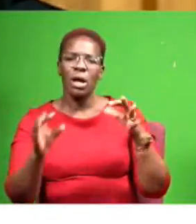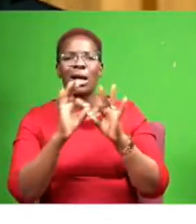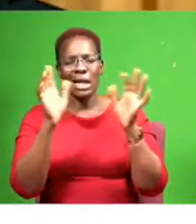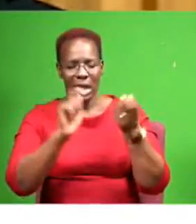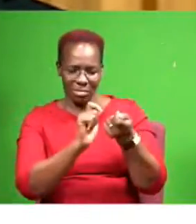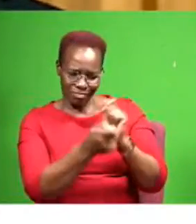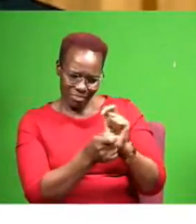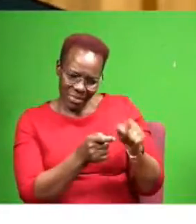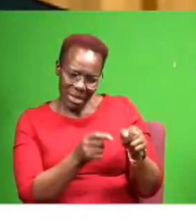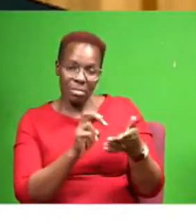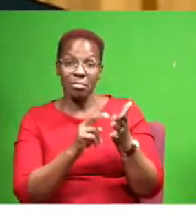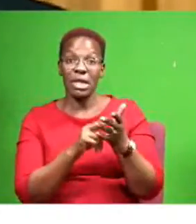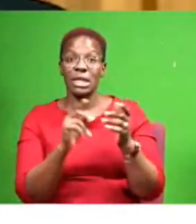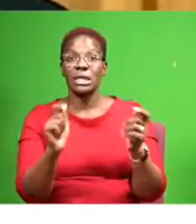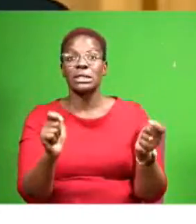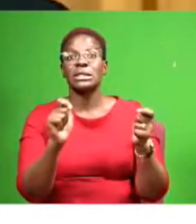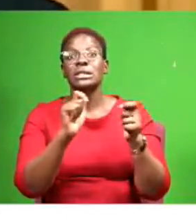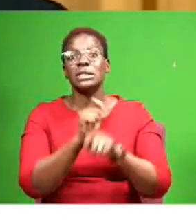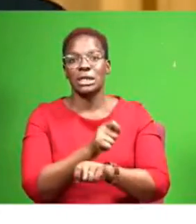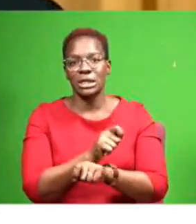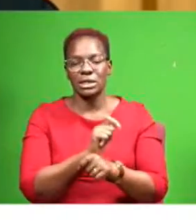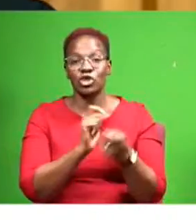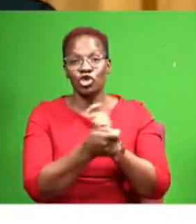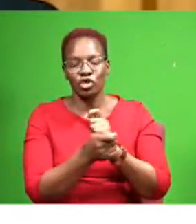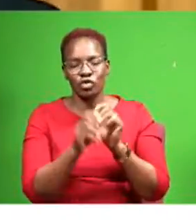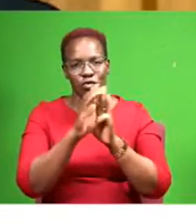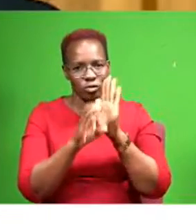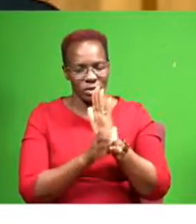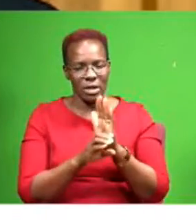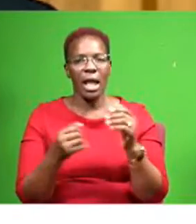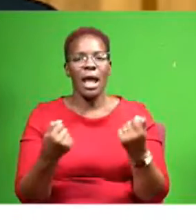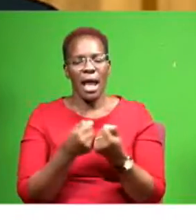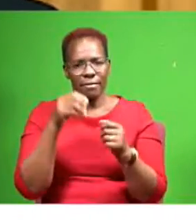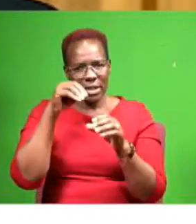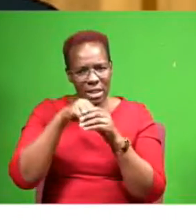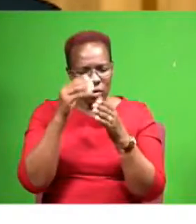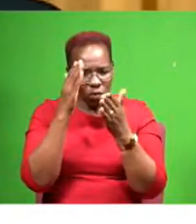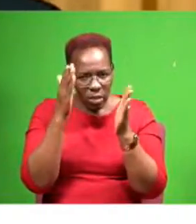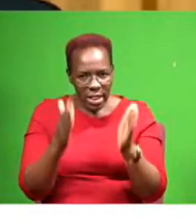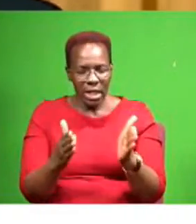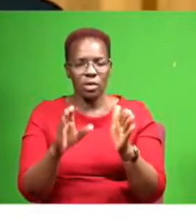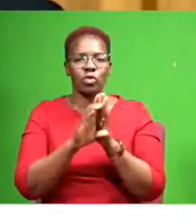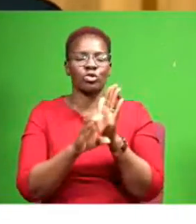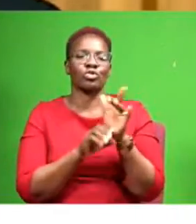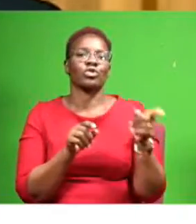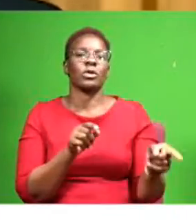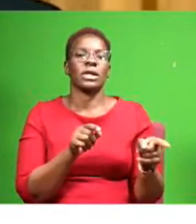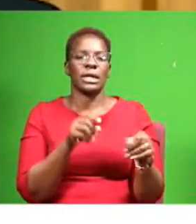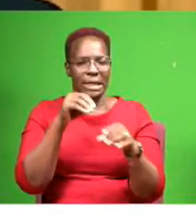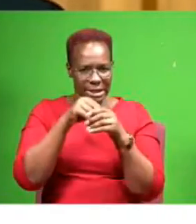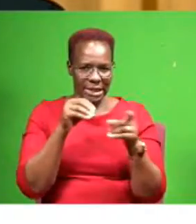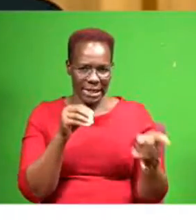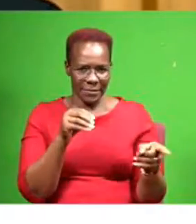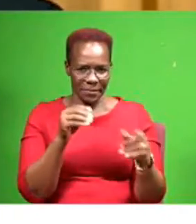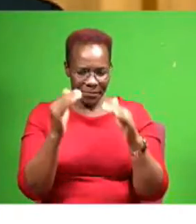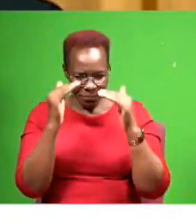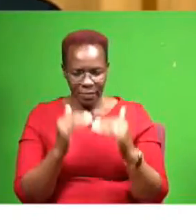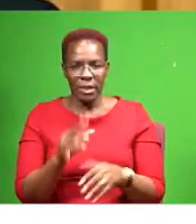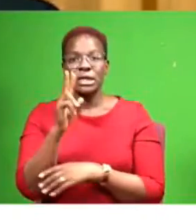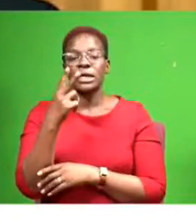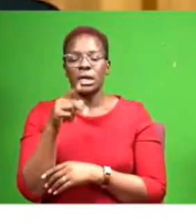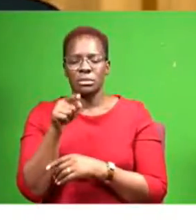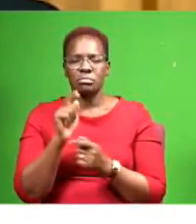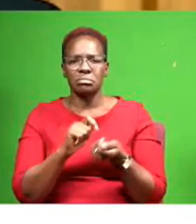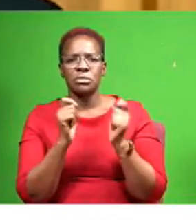an alteration of the Constitution that is carried out within the confines of the existing Constitution. Secondly, it alters